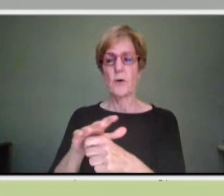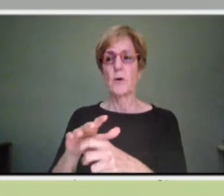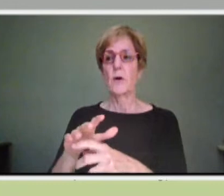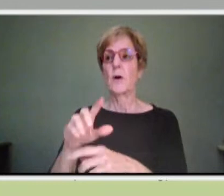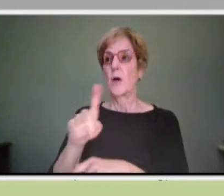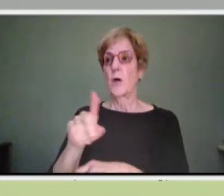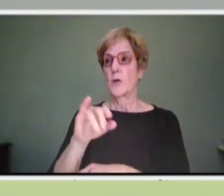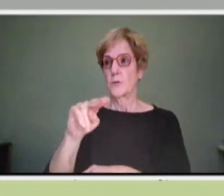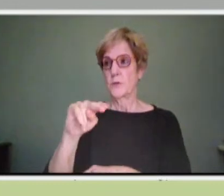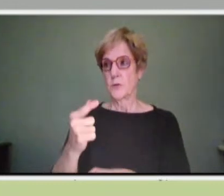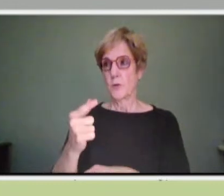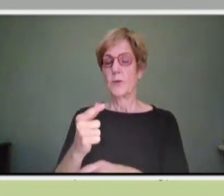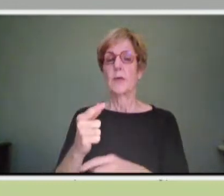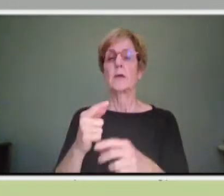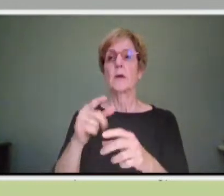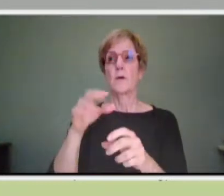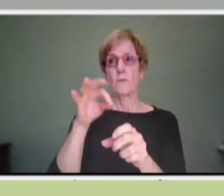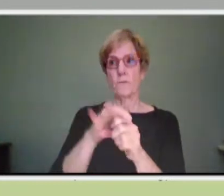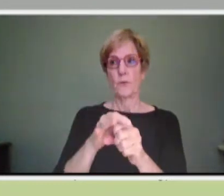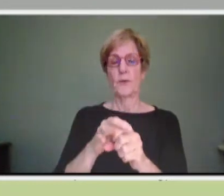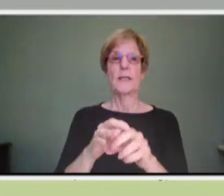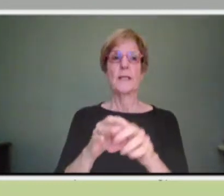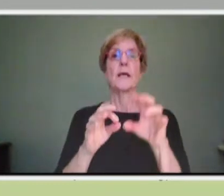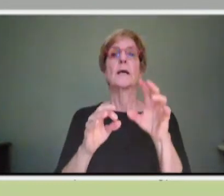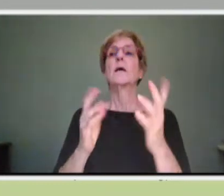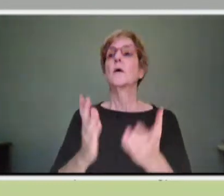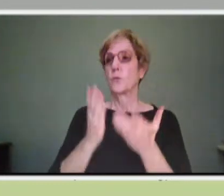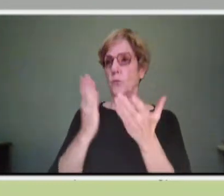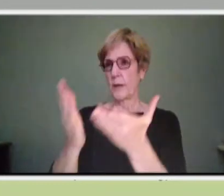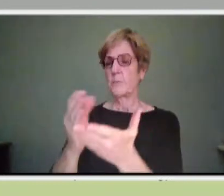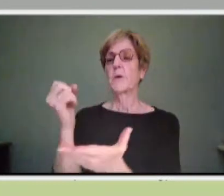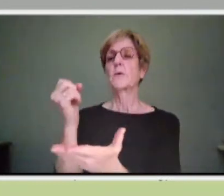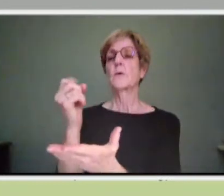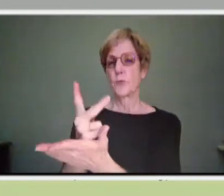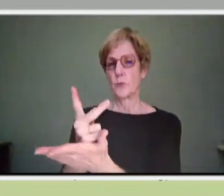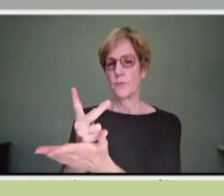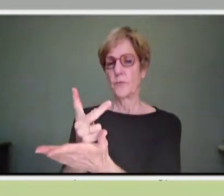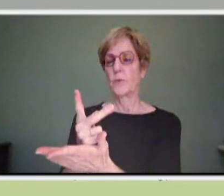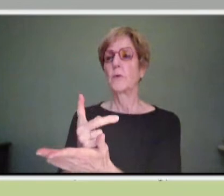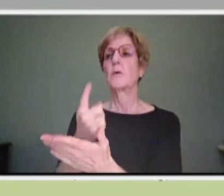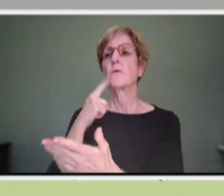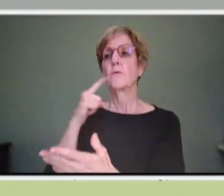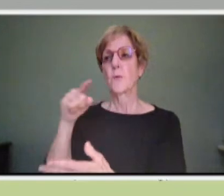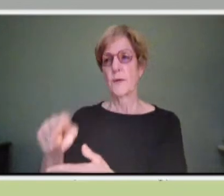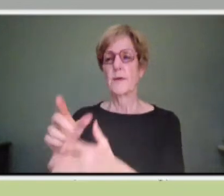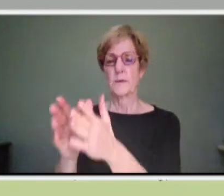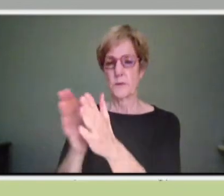voted 7-0 to recommend approval of this petition.